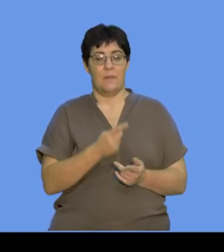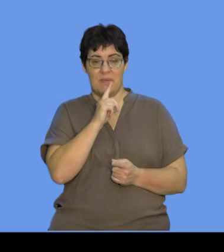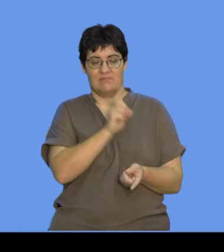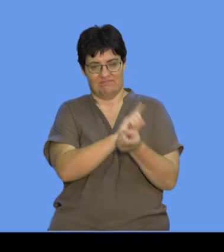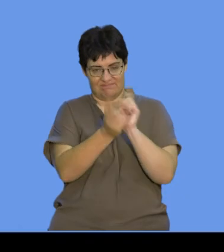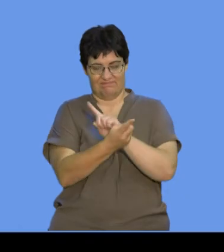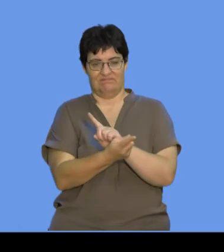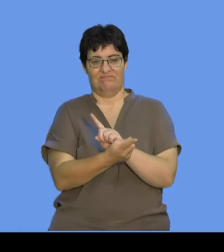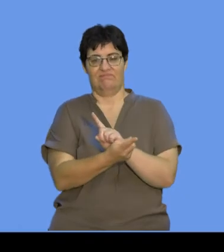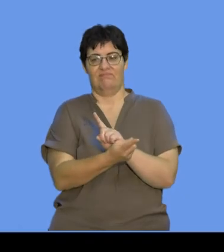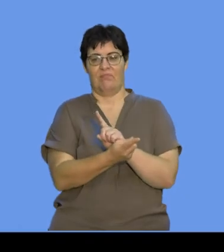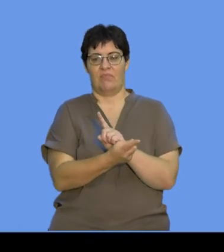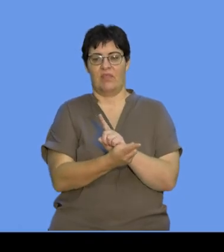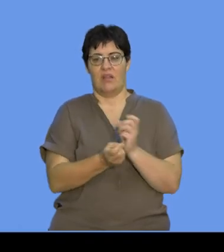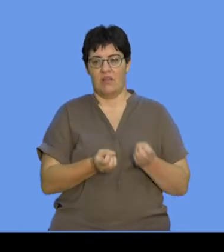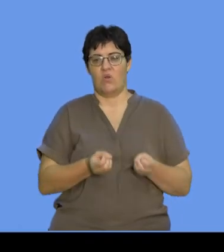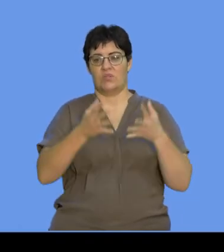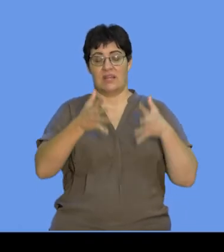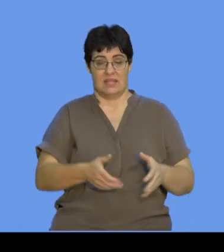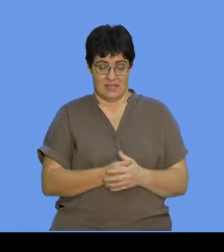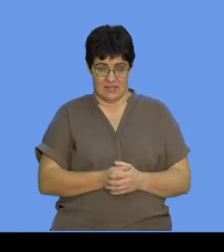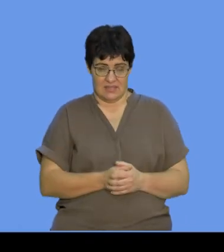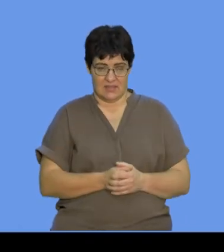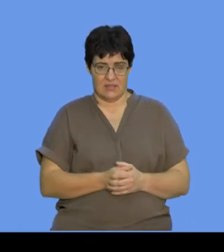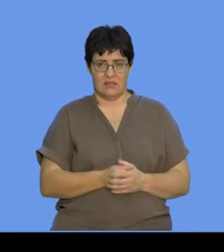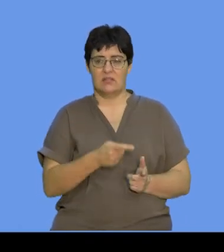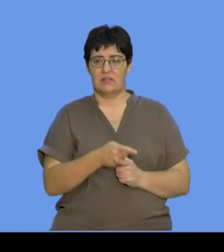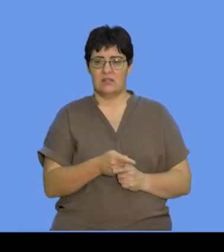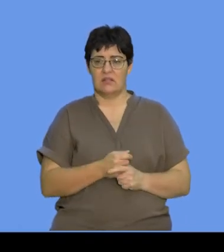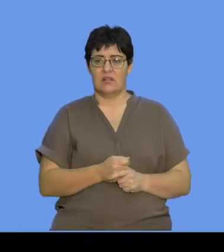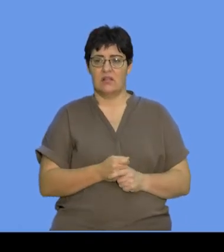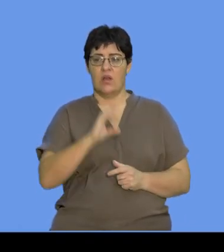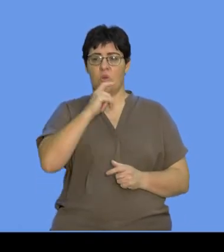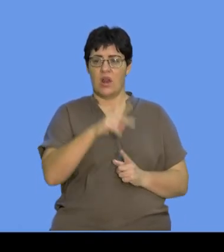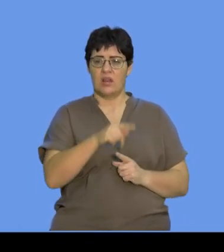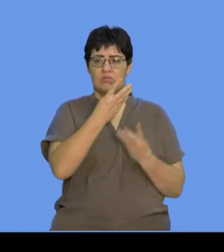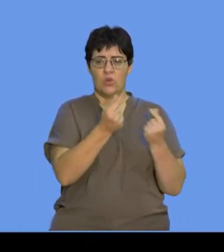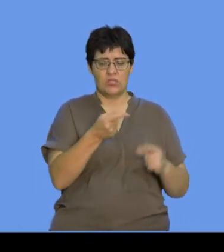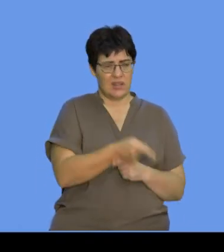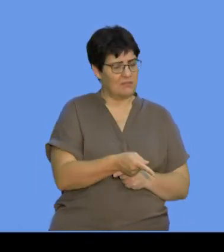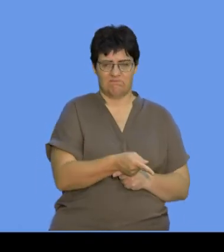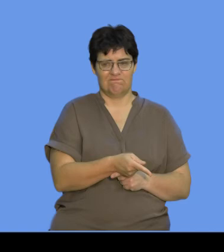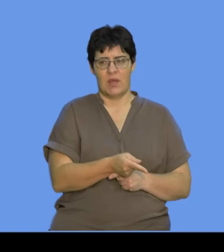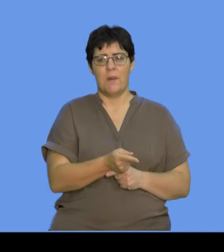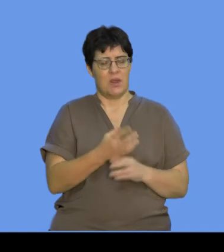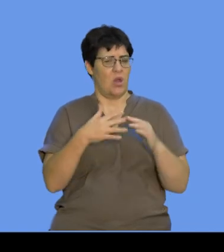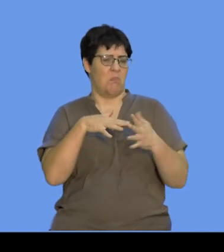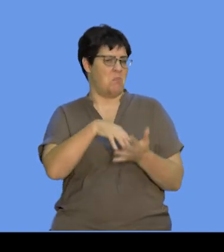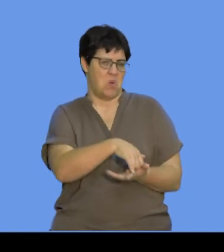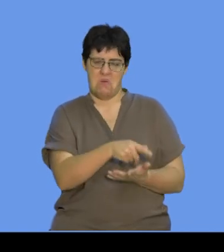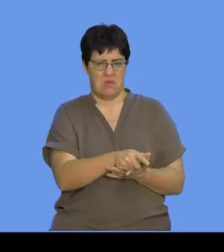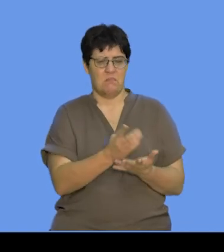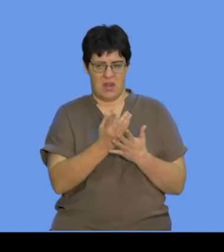conductor, right? Then a chlorine solution is a poor conductor, meaning that it is an insulator, right? And